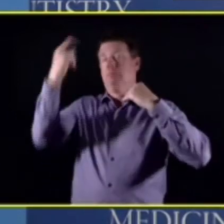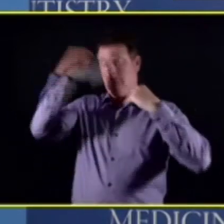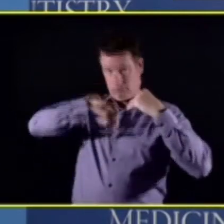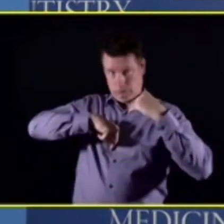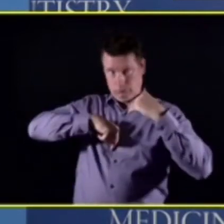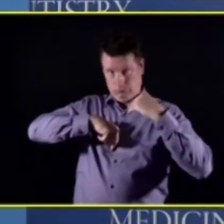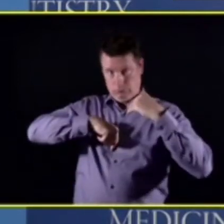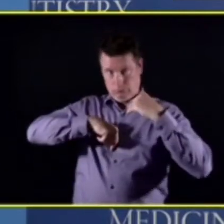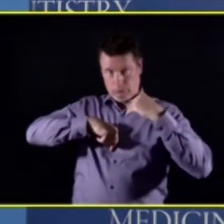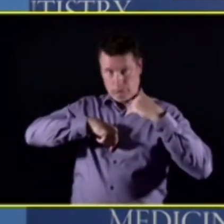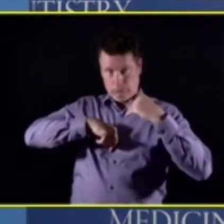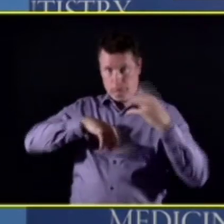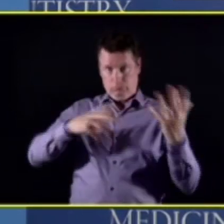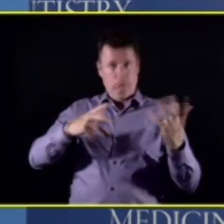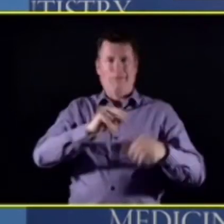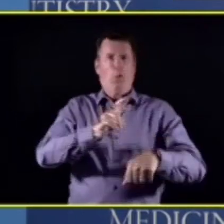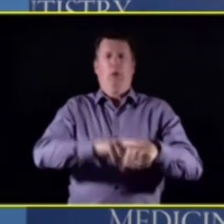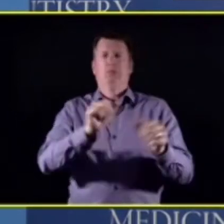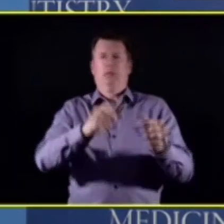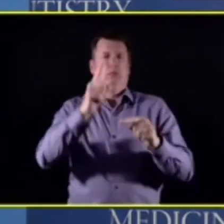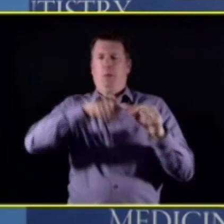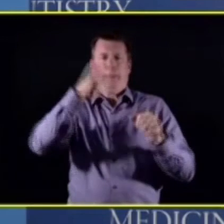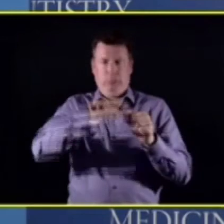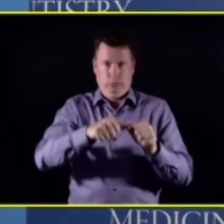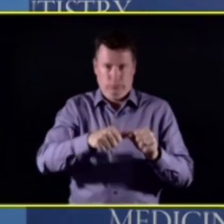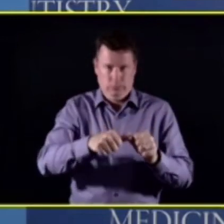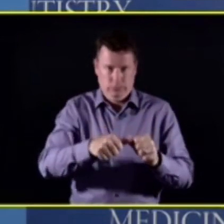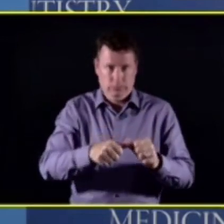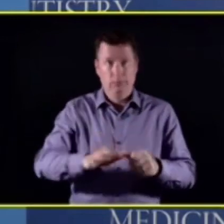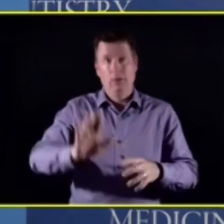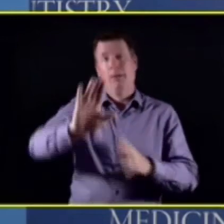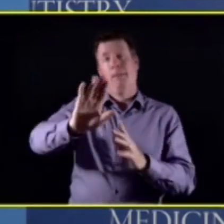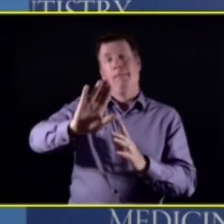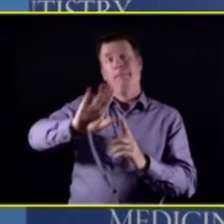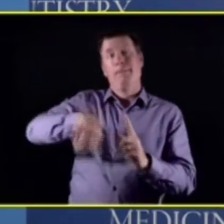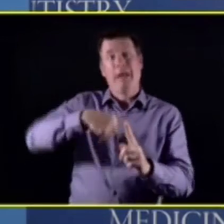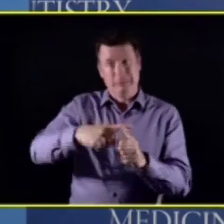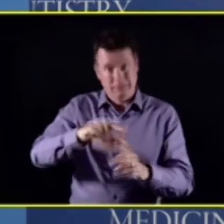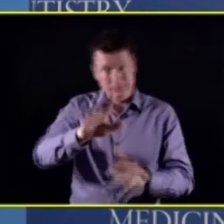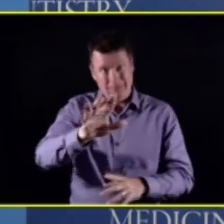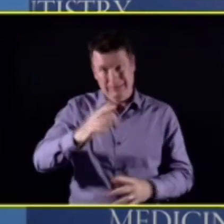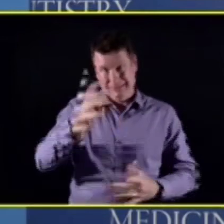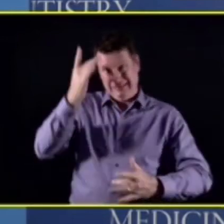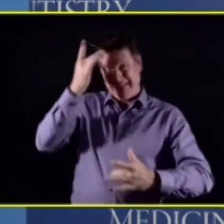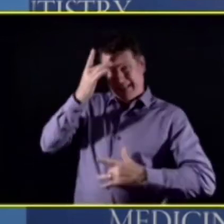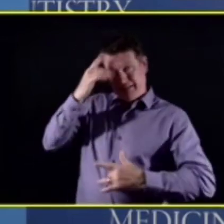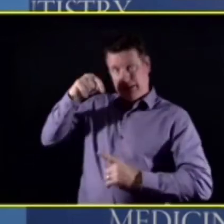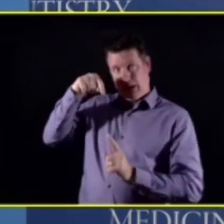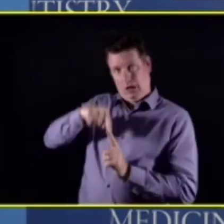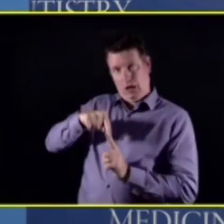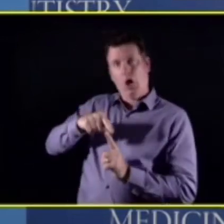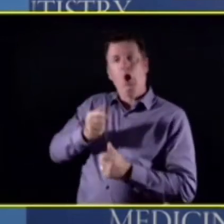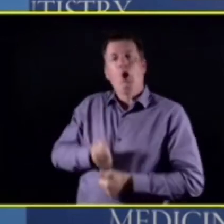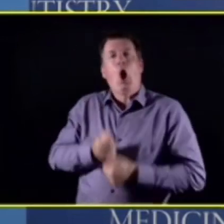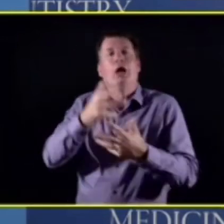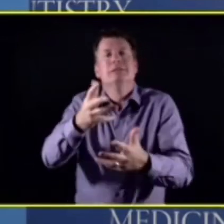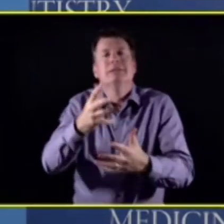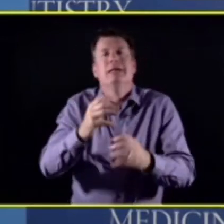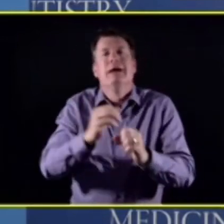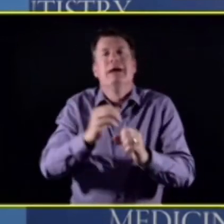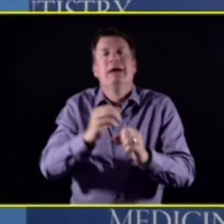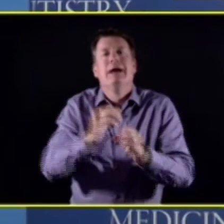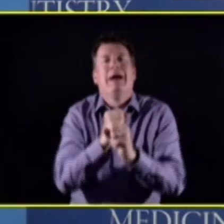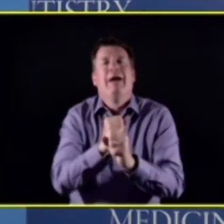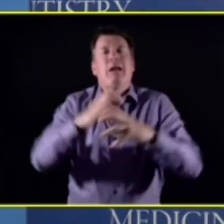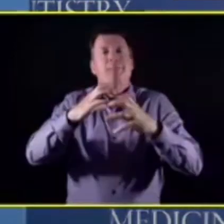situation. I'm glad to hear Mr. Barish moved past that loss of memory. Many patients